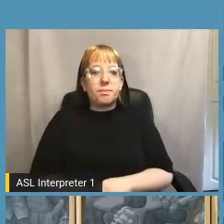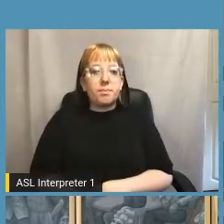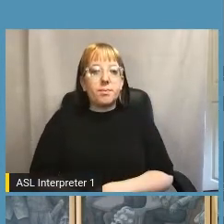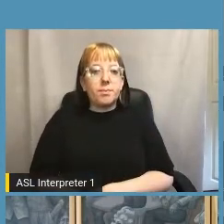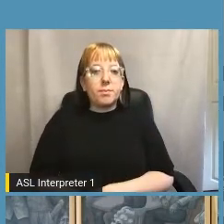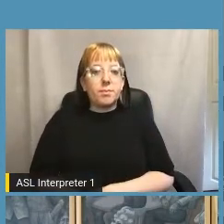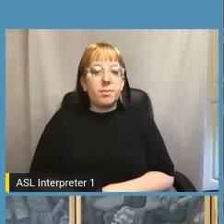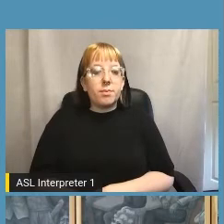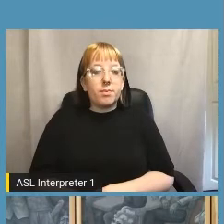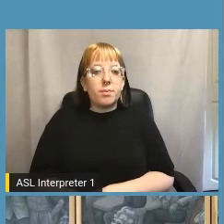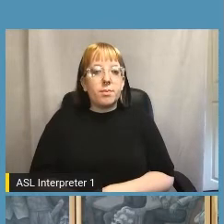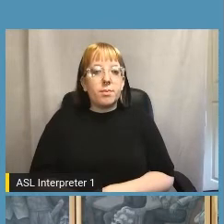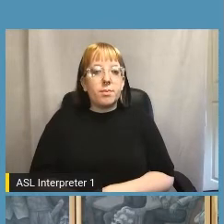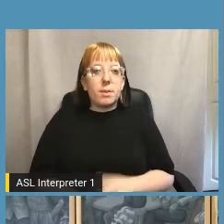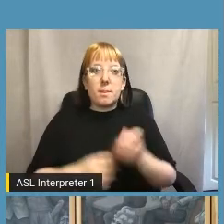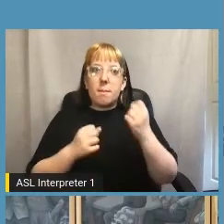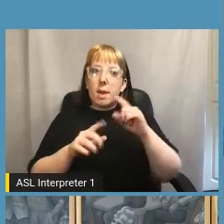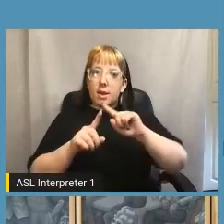that.